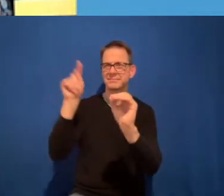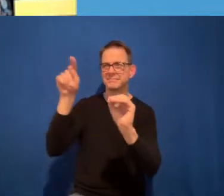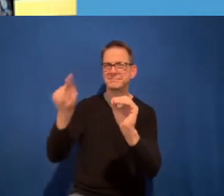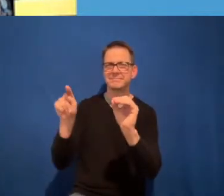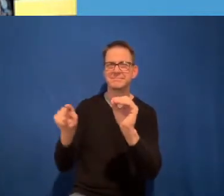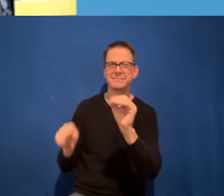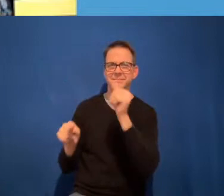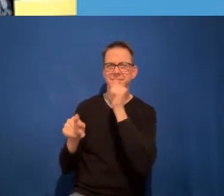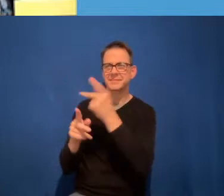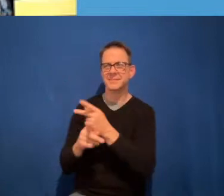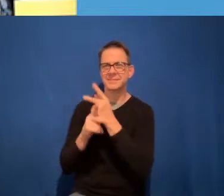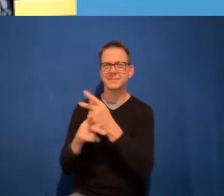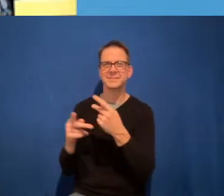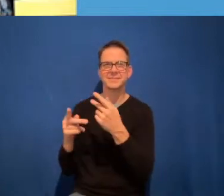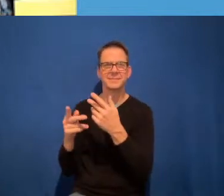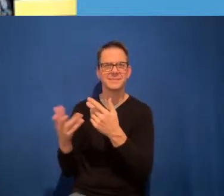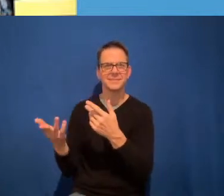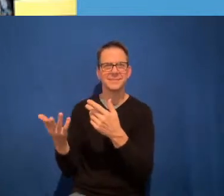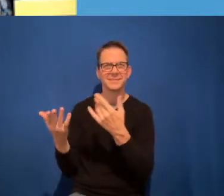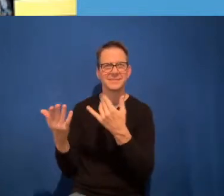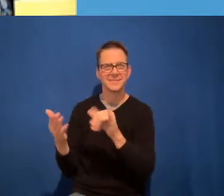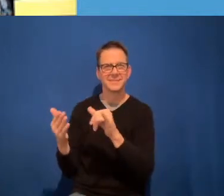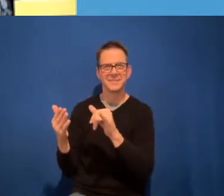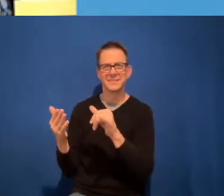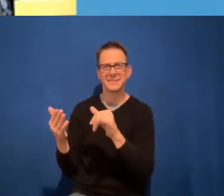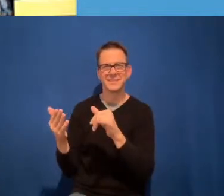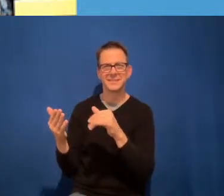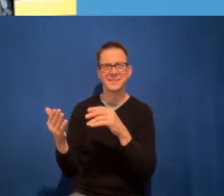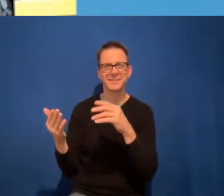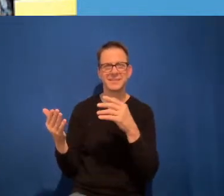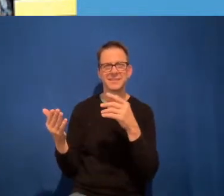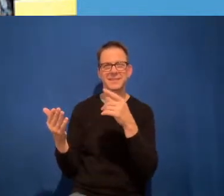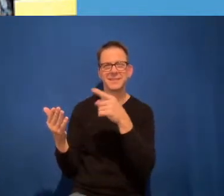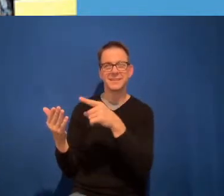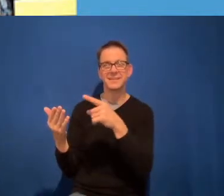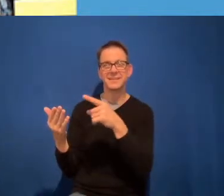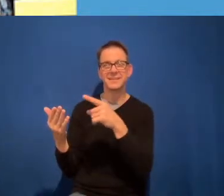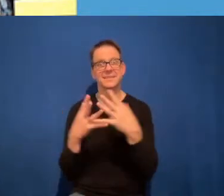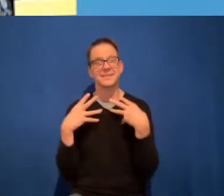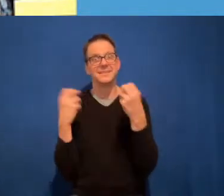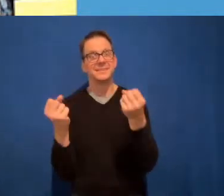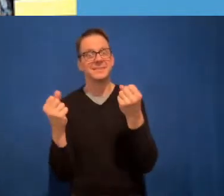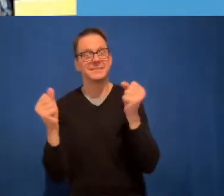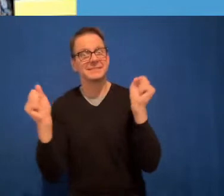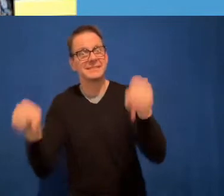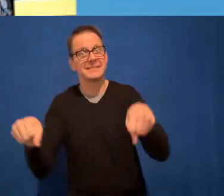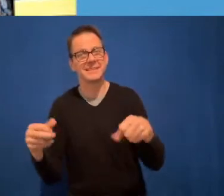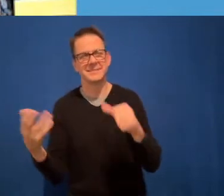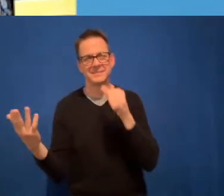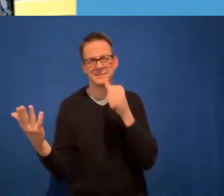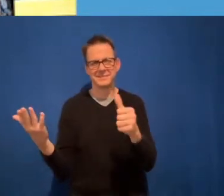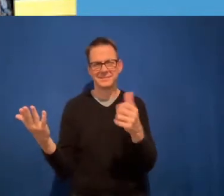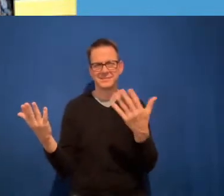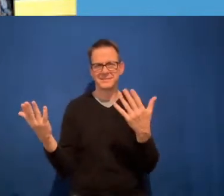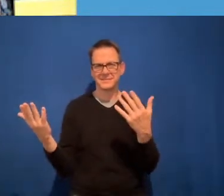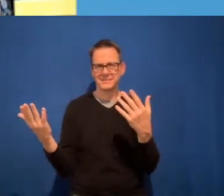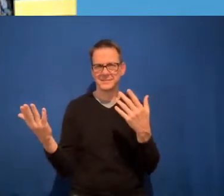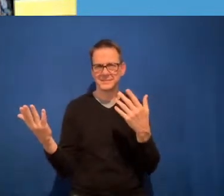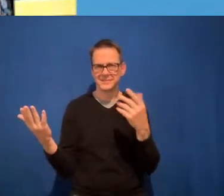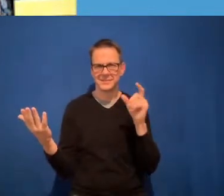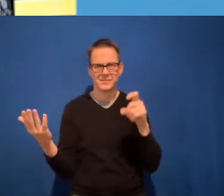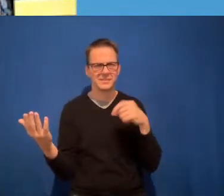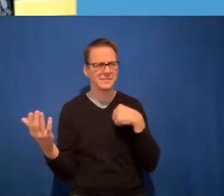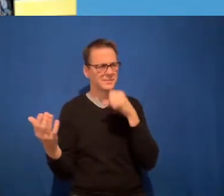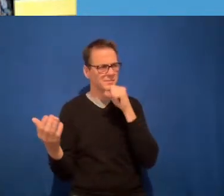thrive. You know, I think to myself, like I've got a good job. I love my job. Man, if I was